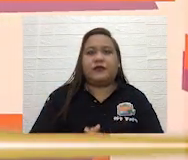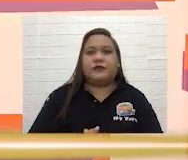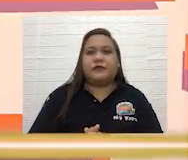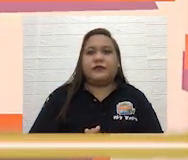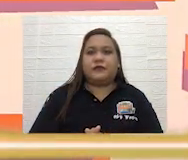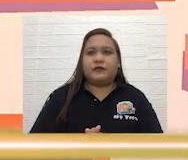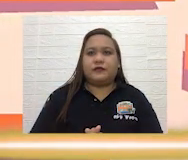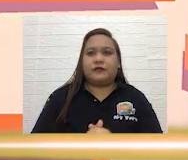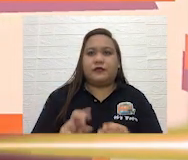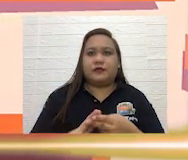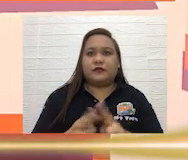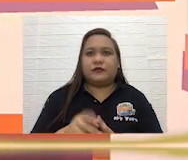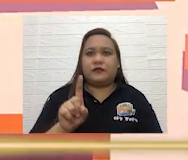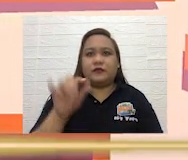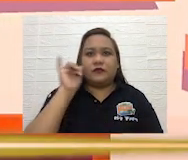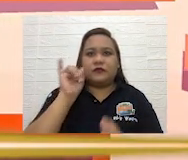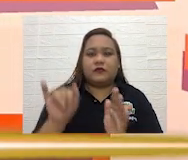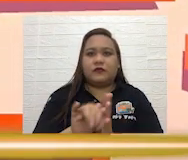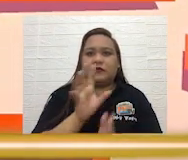Objective number 1.